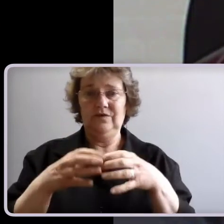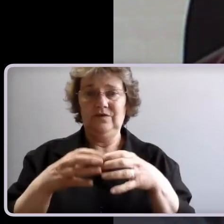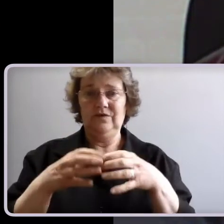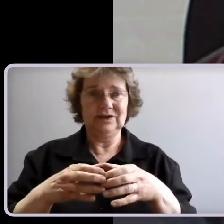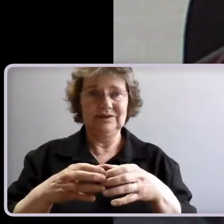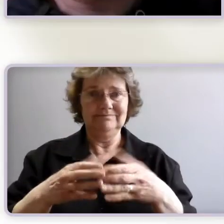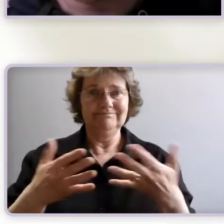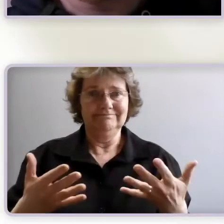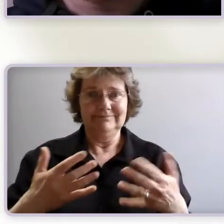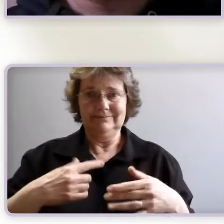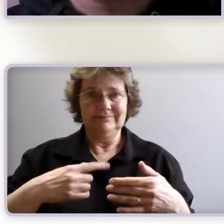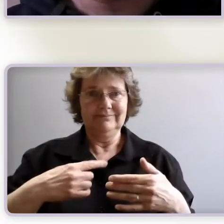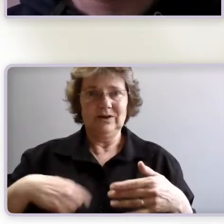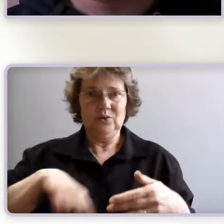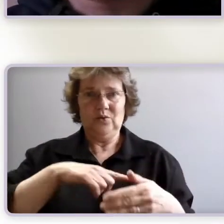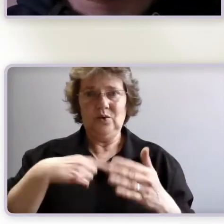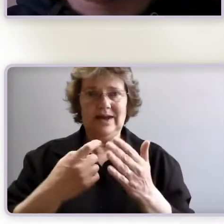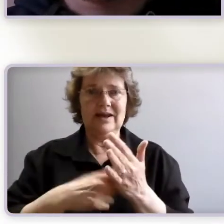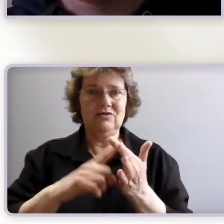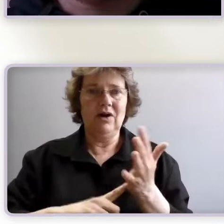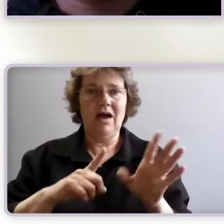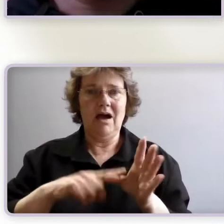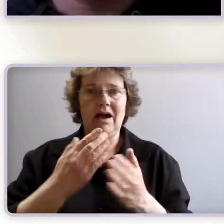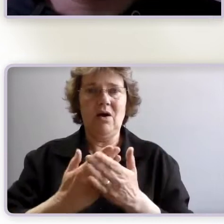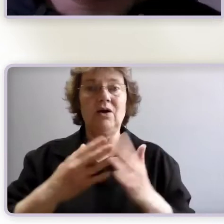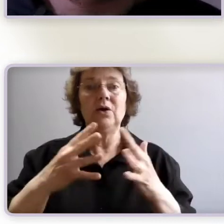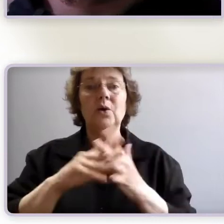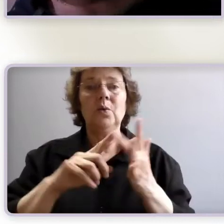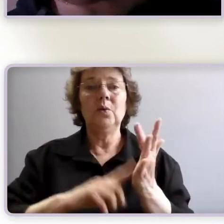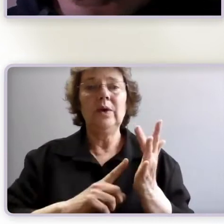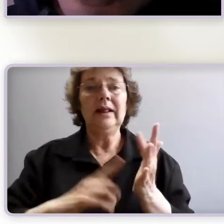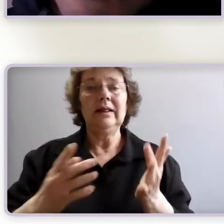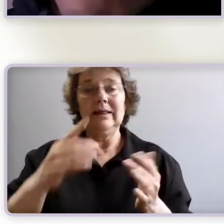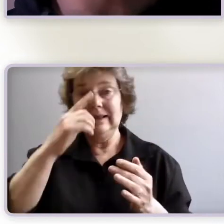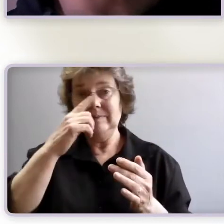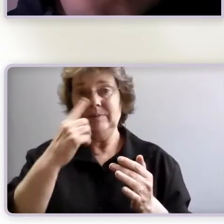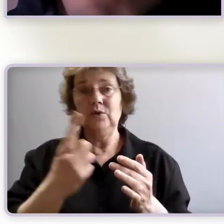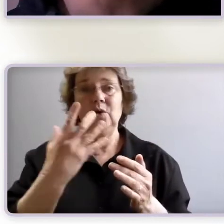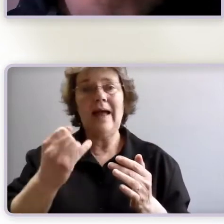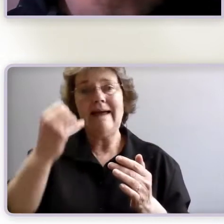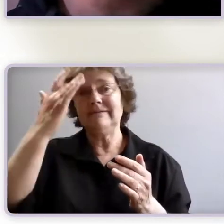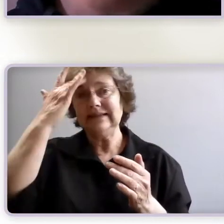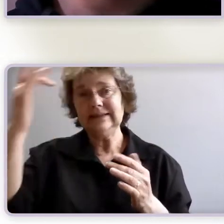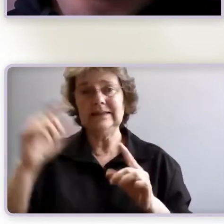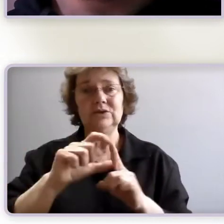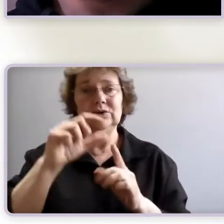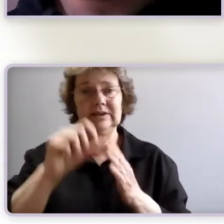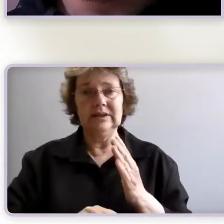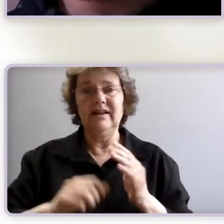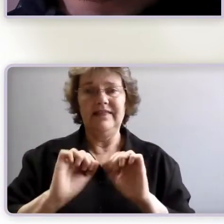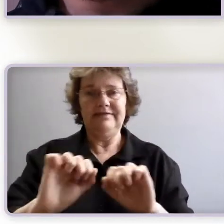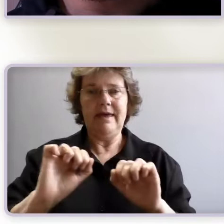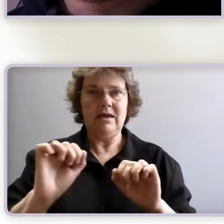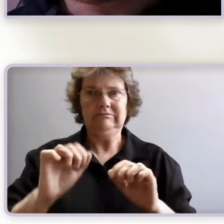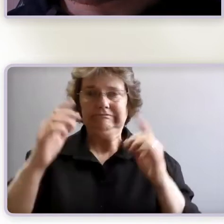Will, what about for people with intellectual disability? What are the key worries about COVID right now?